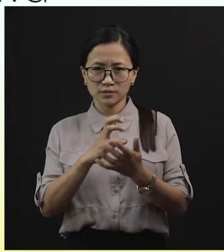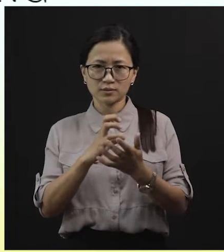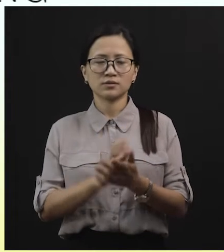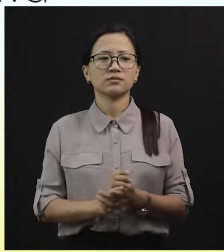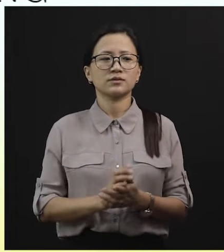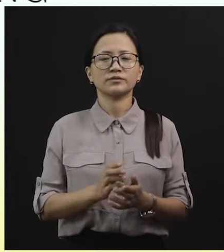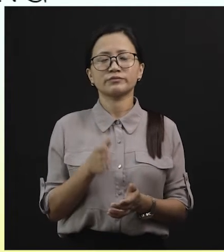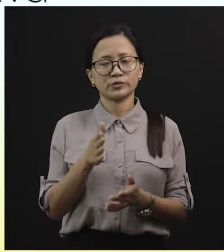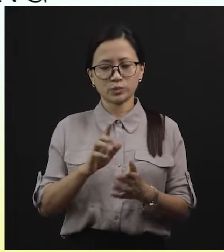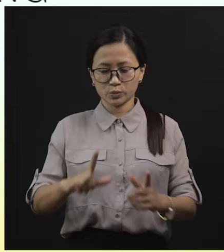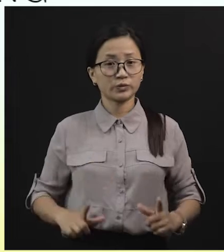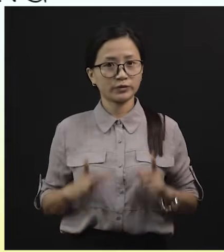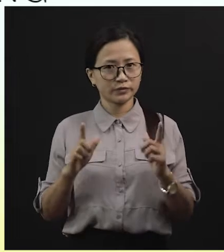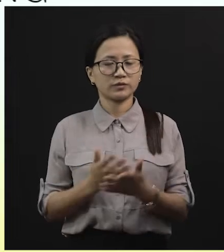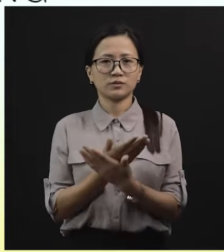Living Things.